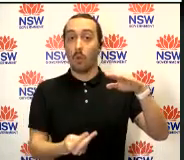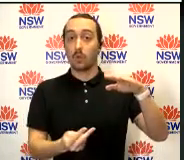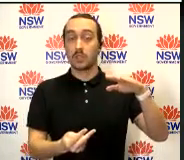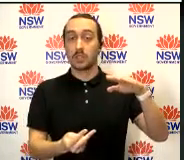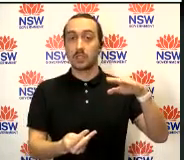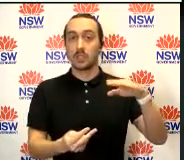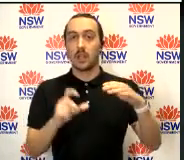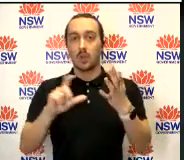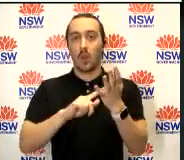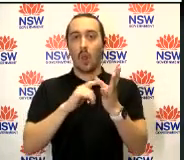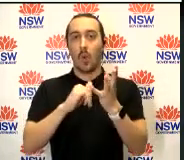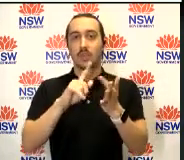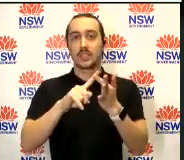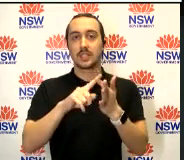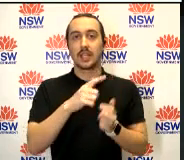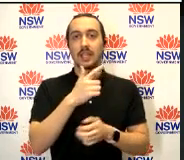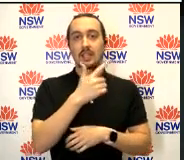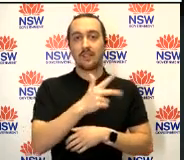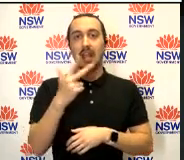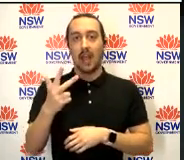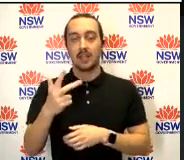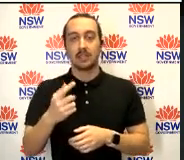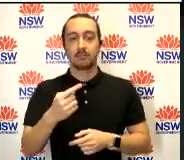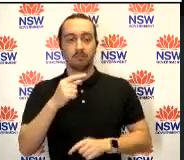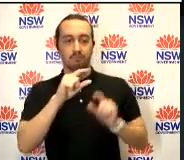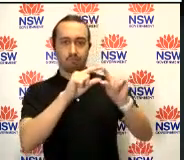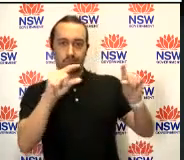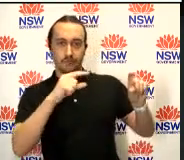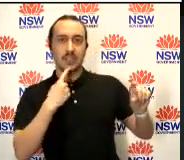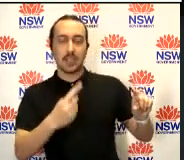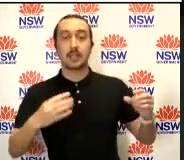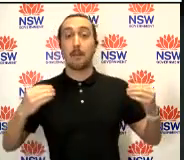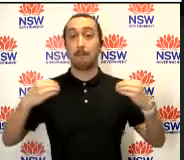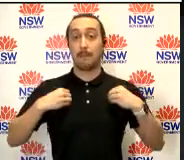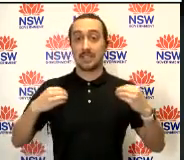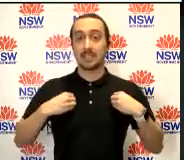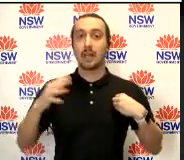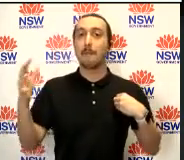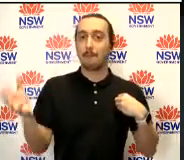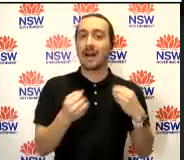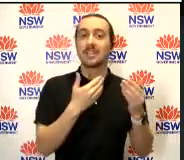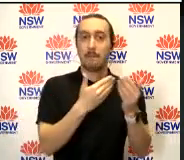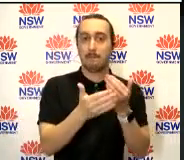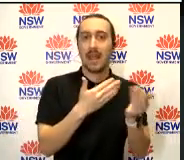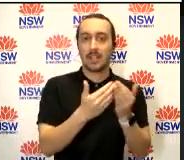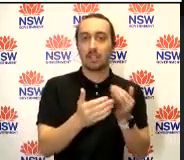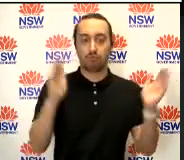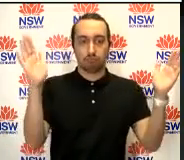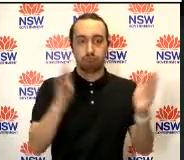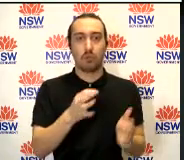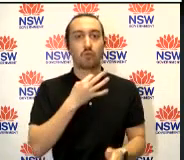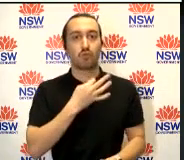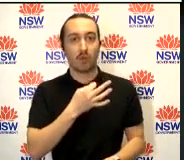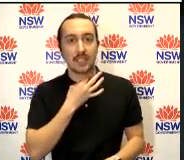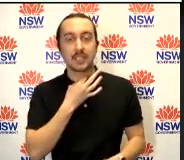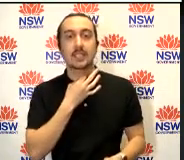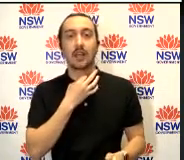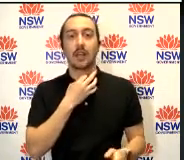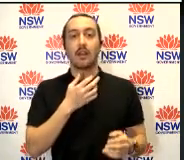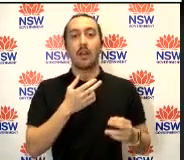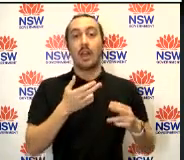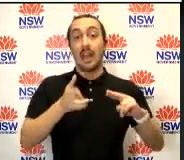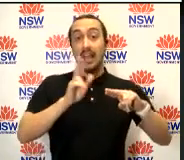that a PCBU at a workplace must manage the risk to health and safety associated with a fall by a person from one